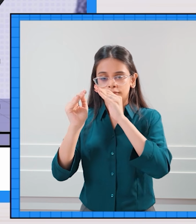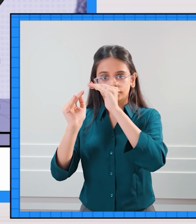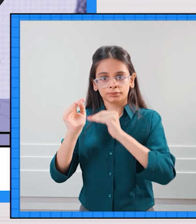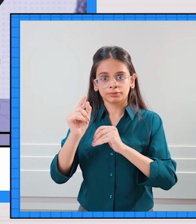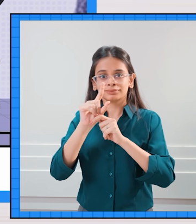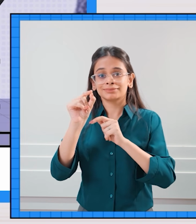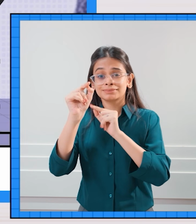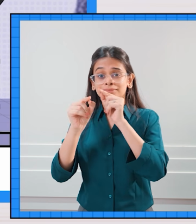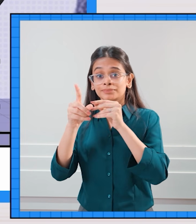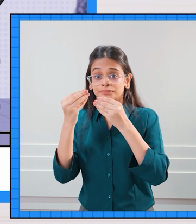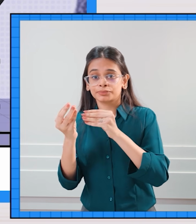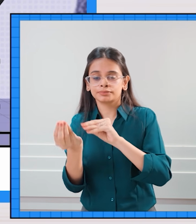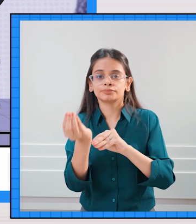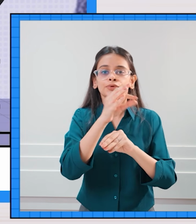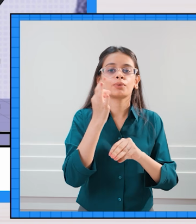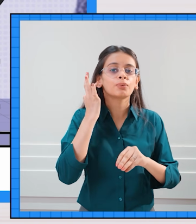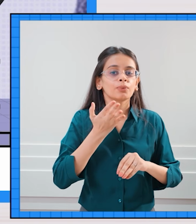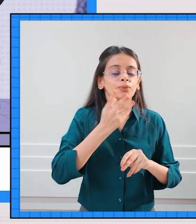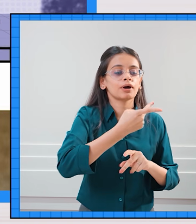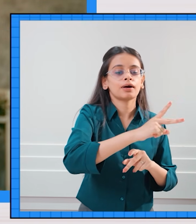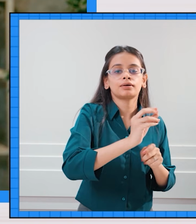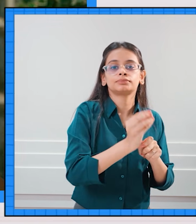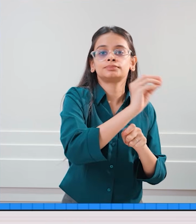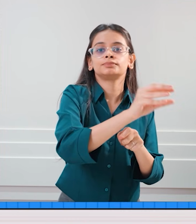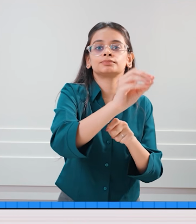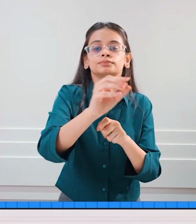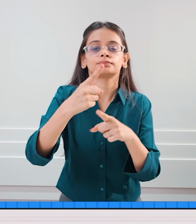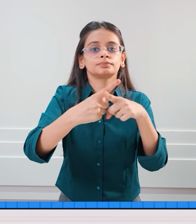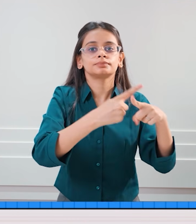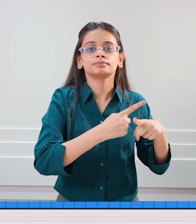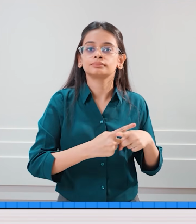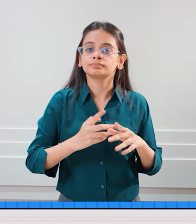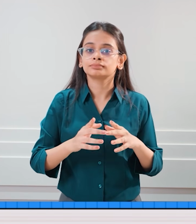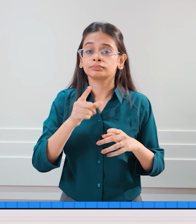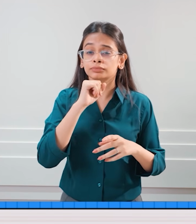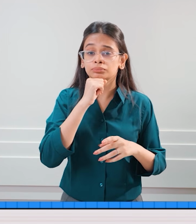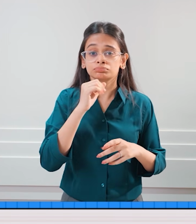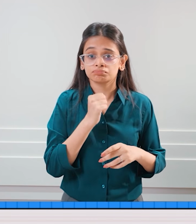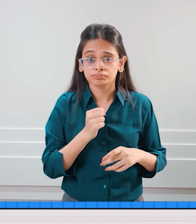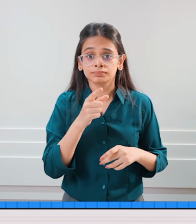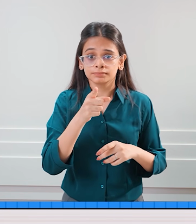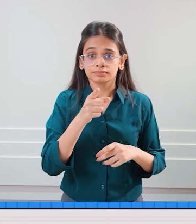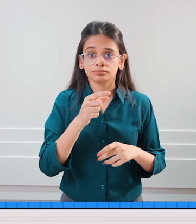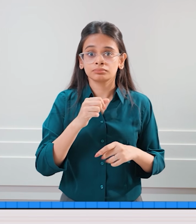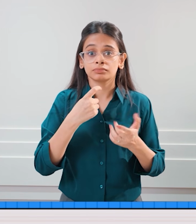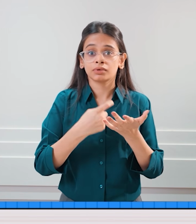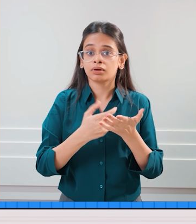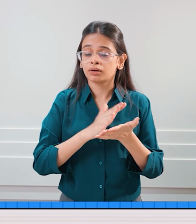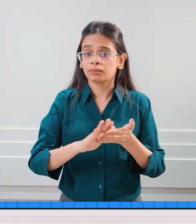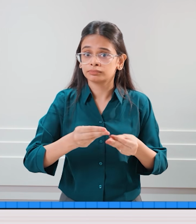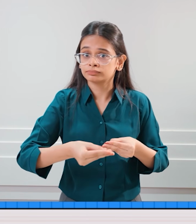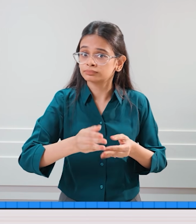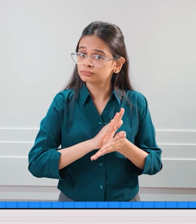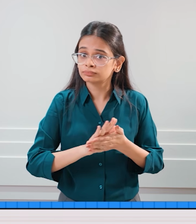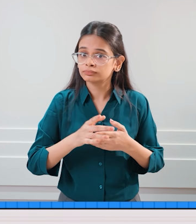invest that profit into gold and other assets. If you're older and if you don't have many earning years, then maybe you should consider